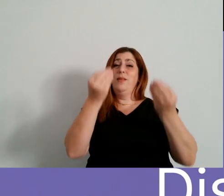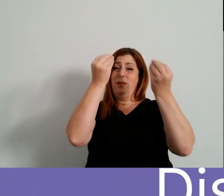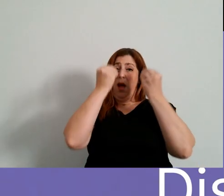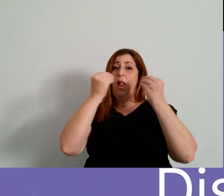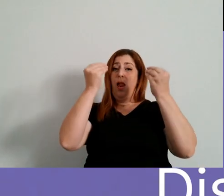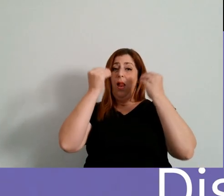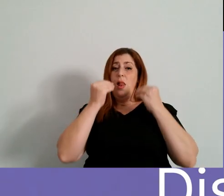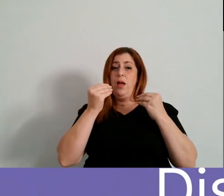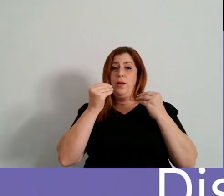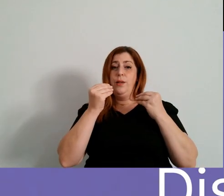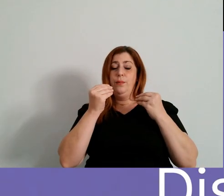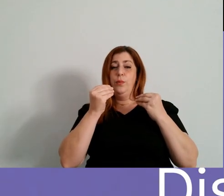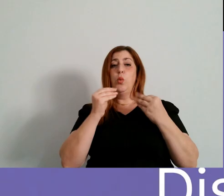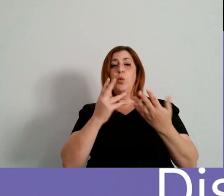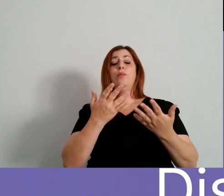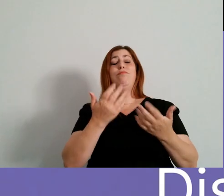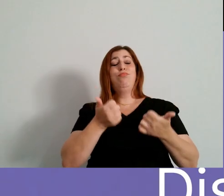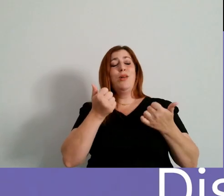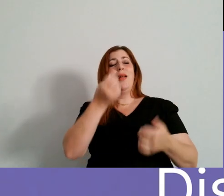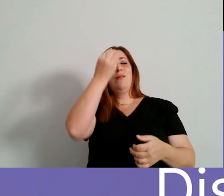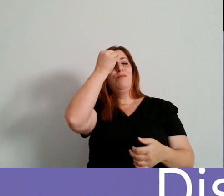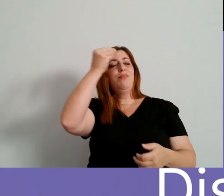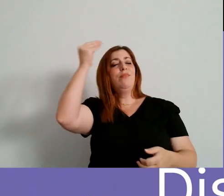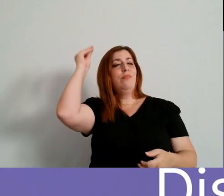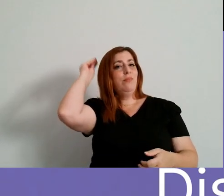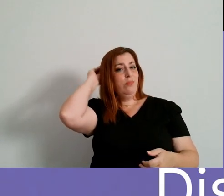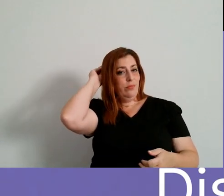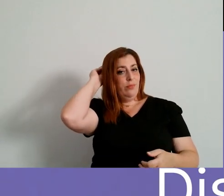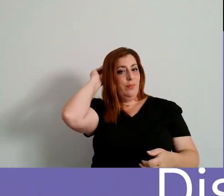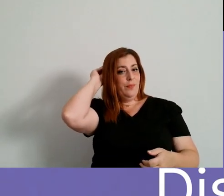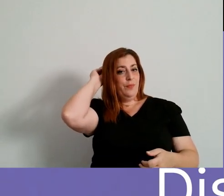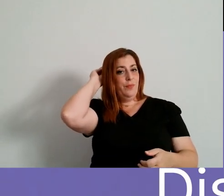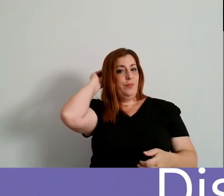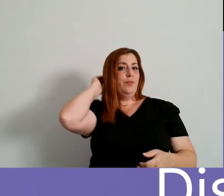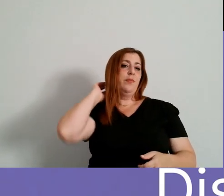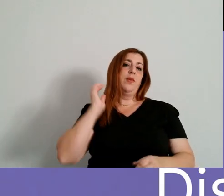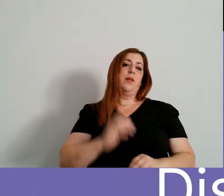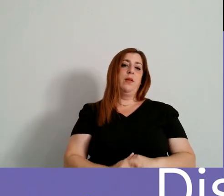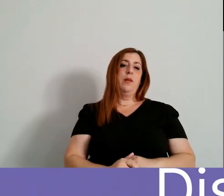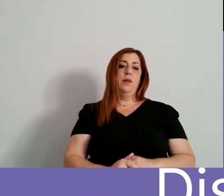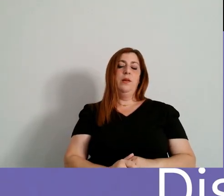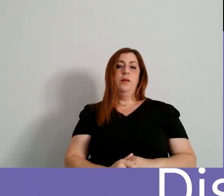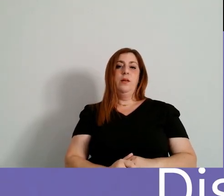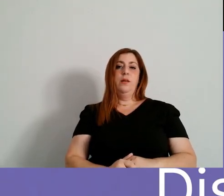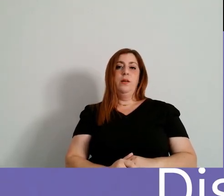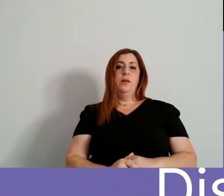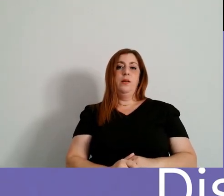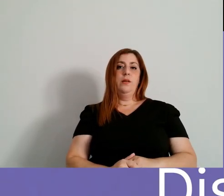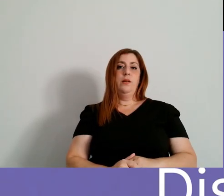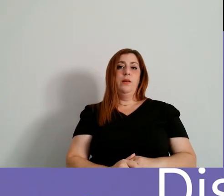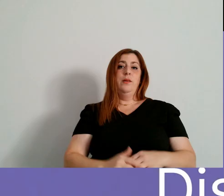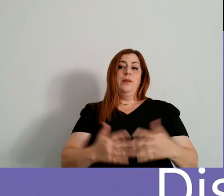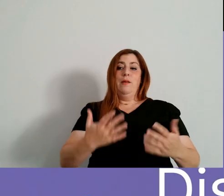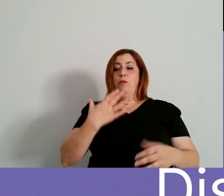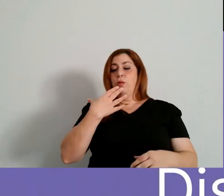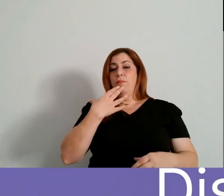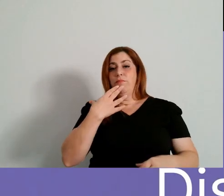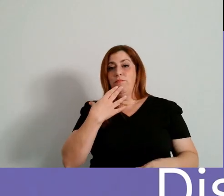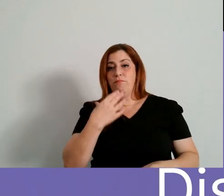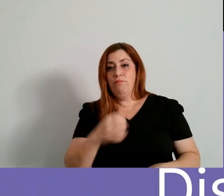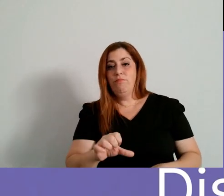be incredibly useful to be able to keep all these things in mind and be able to relay that information. Unfortunately, again, this is